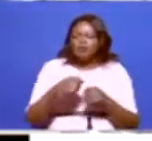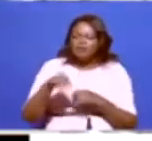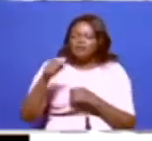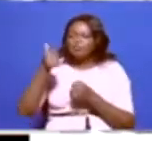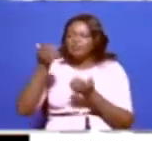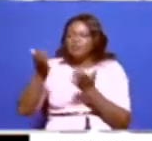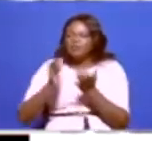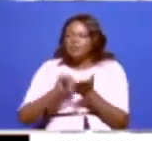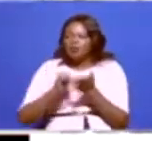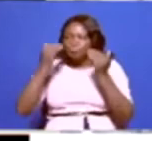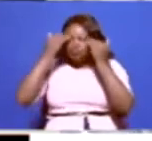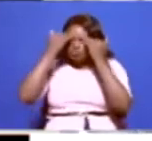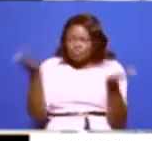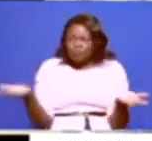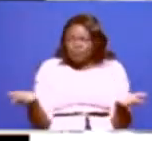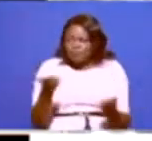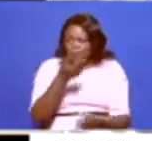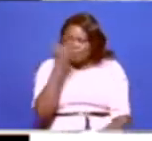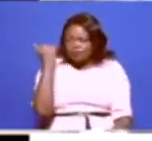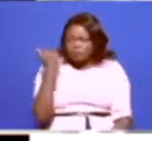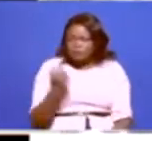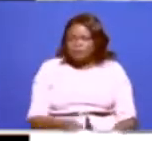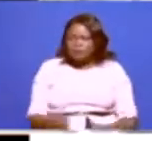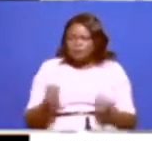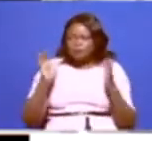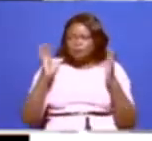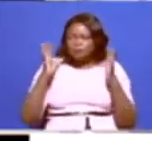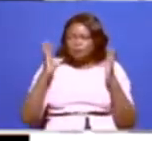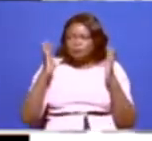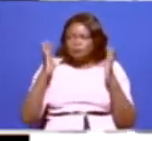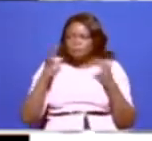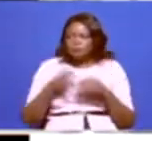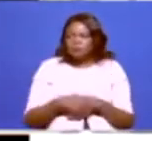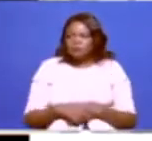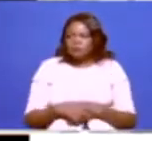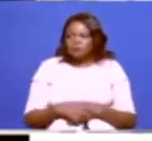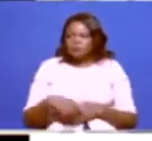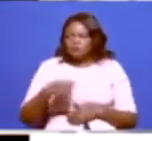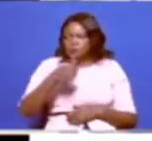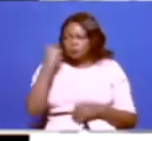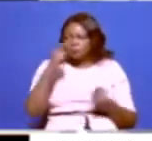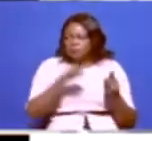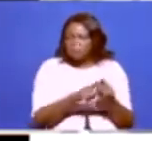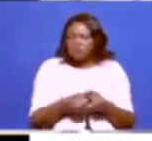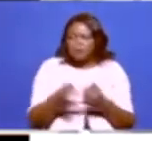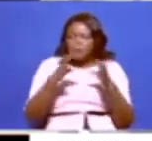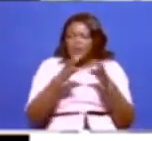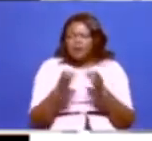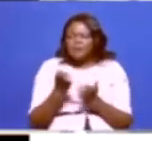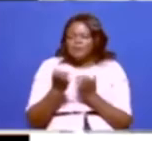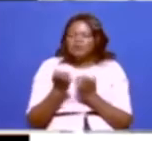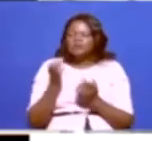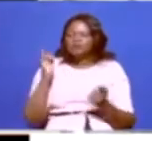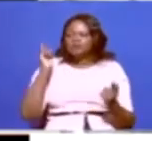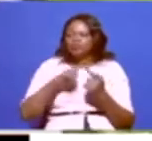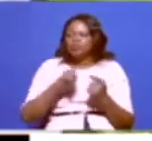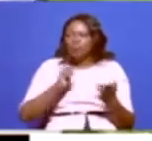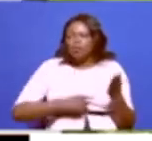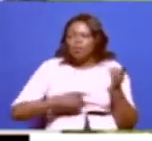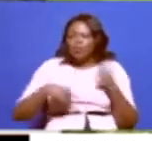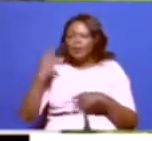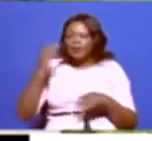we don't understand? Because as a party, our business is to win an election.